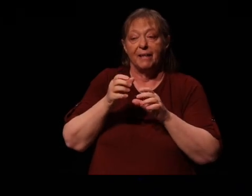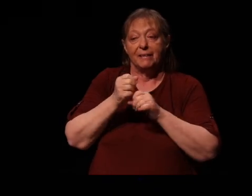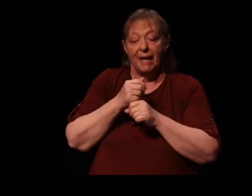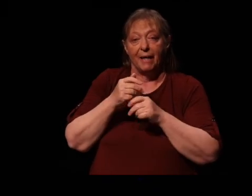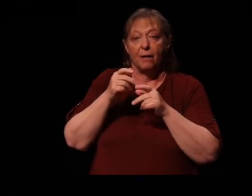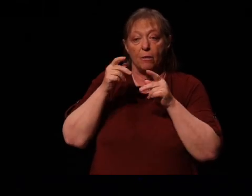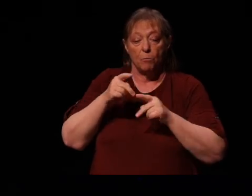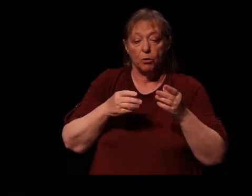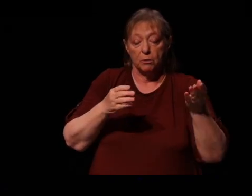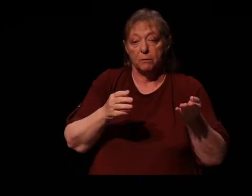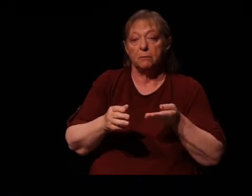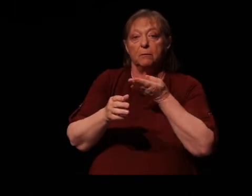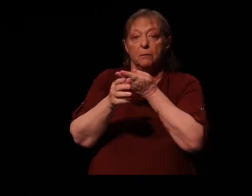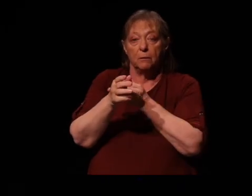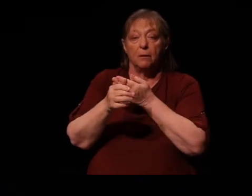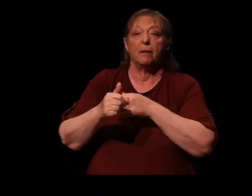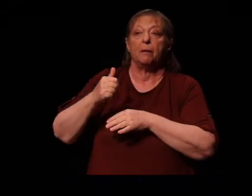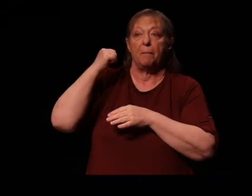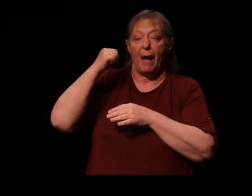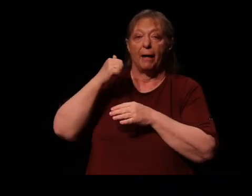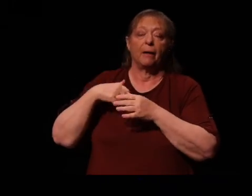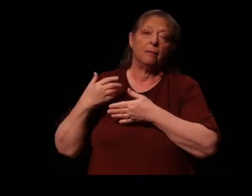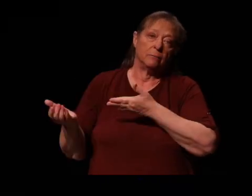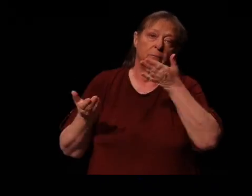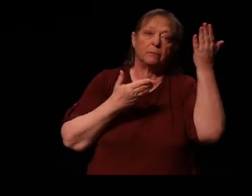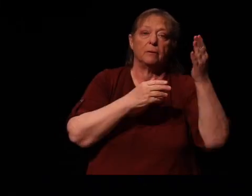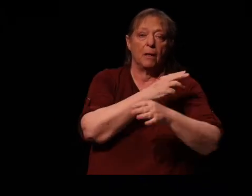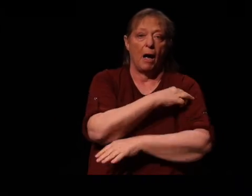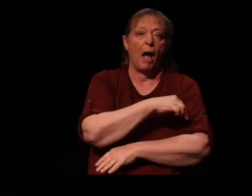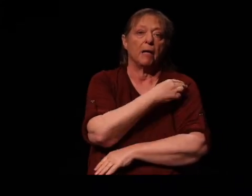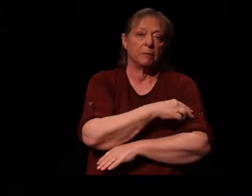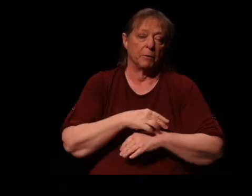who can actually take and put the person in the back of a vehicle and